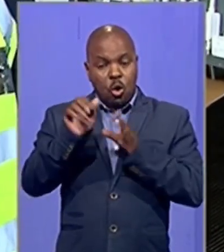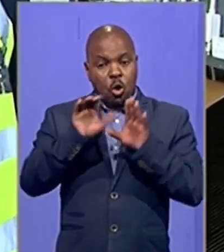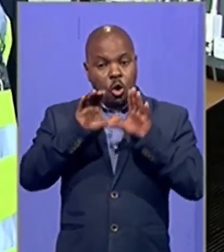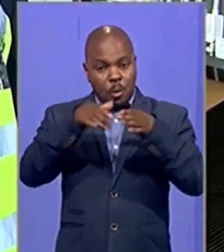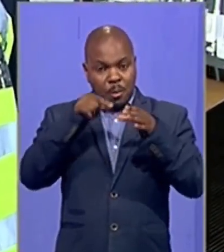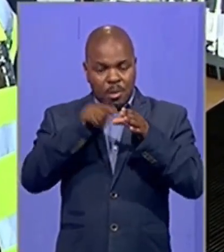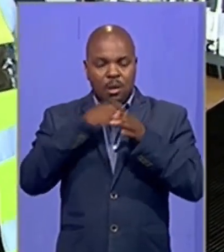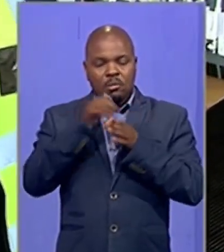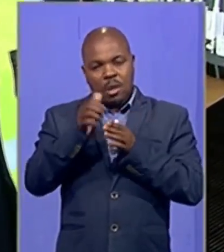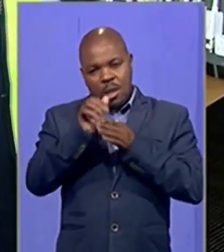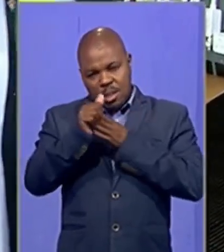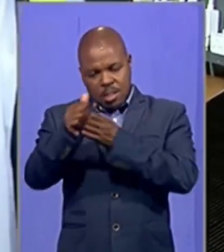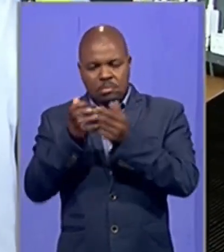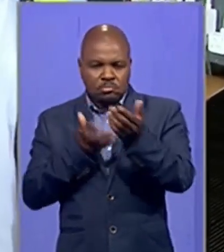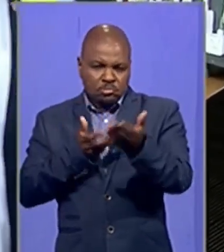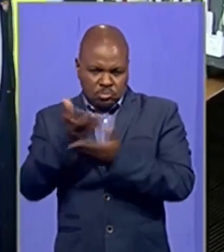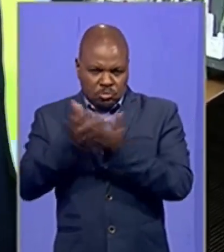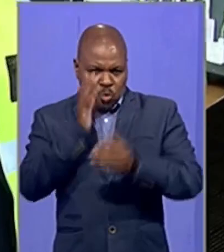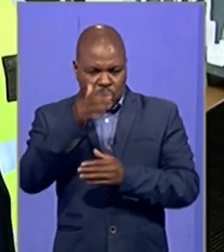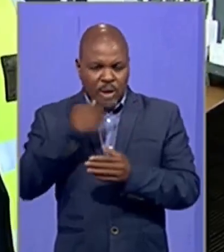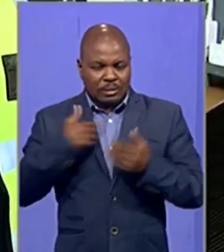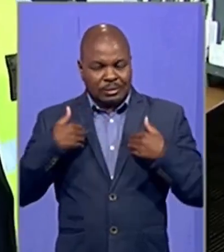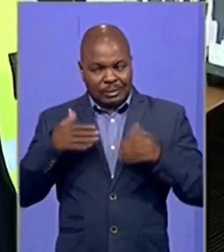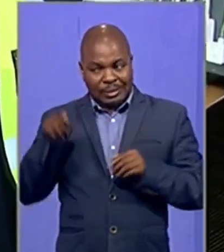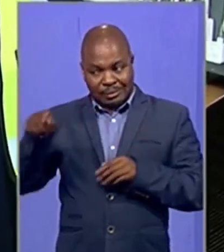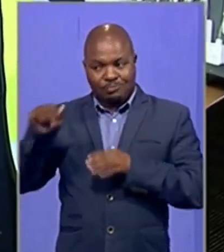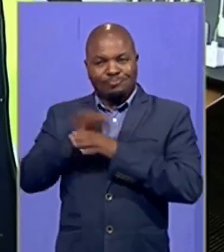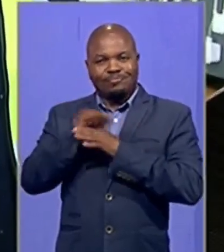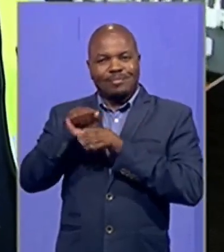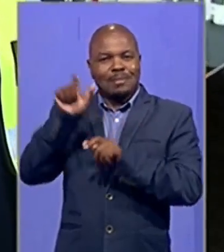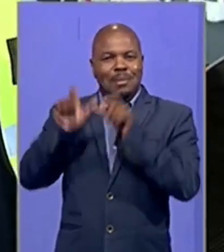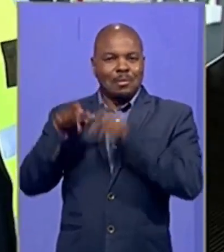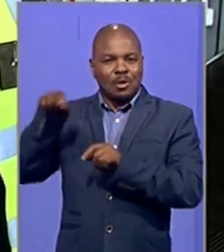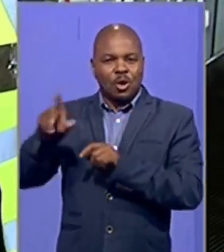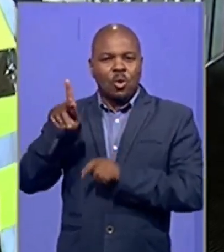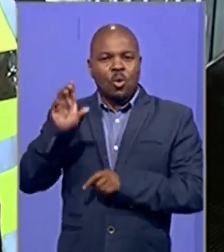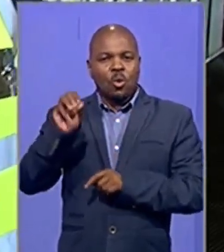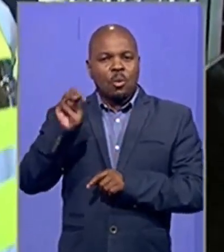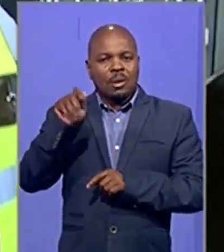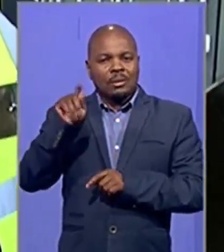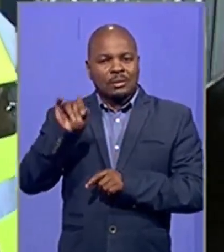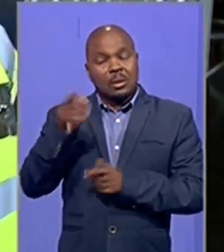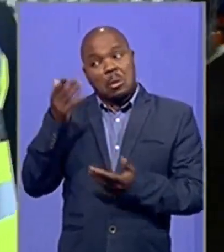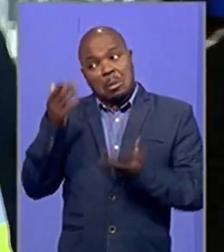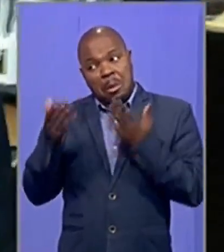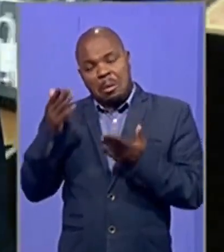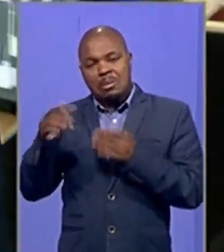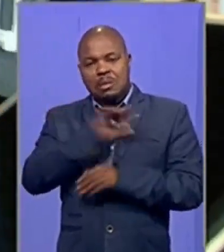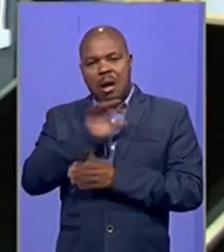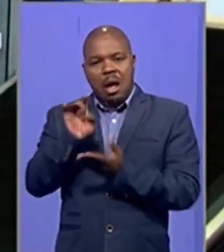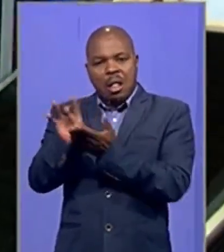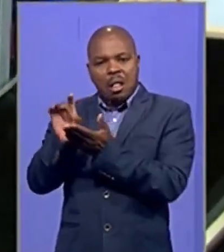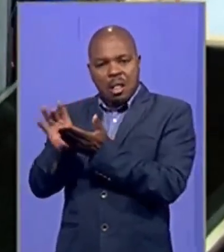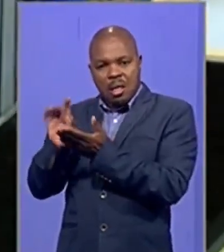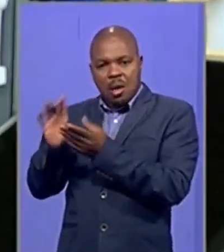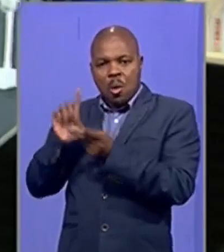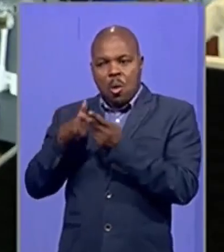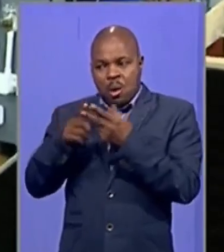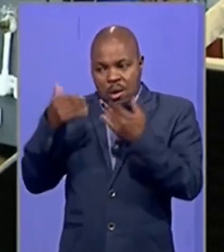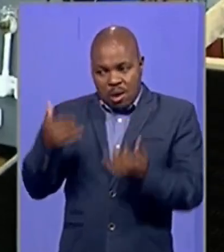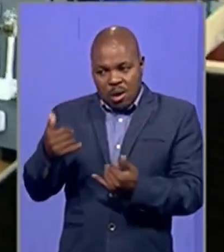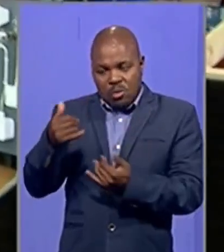will want to start training people there at Komati, either the retrenched employees or the